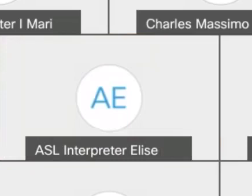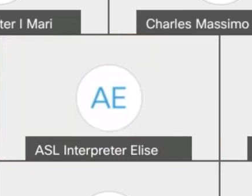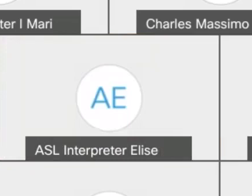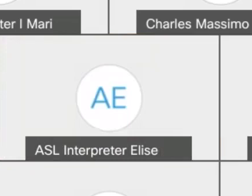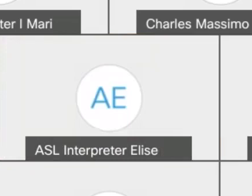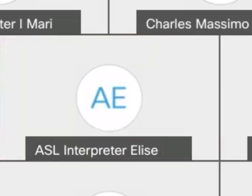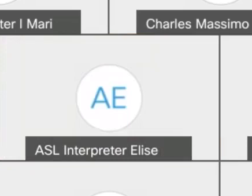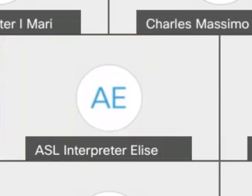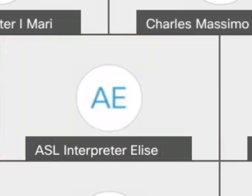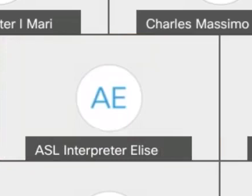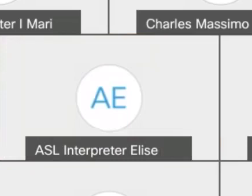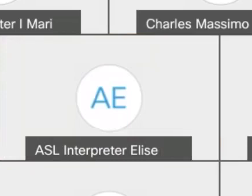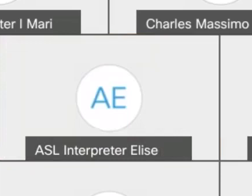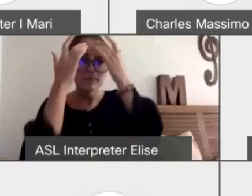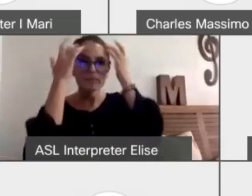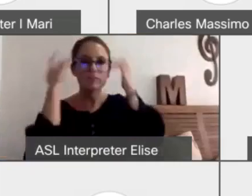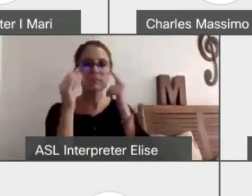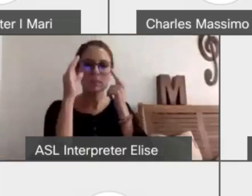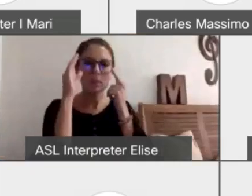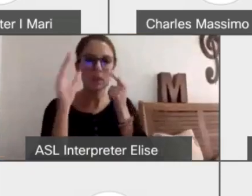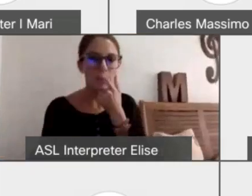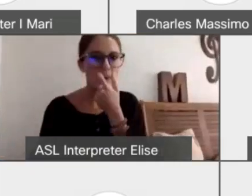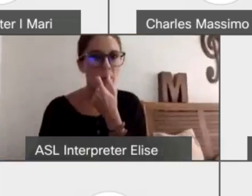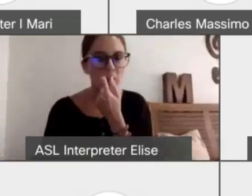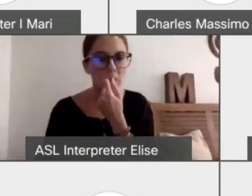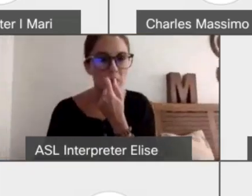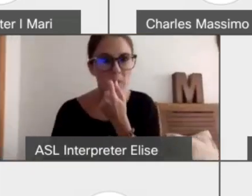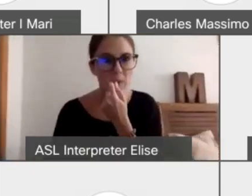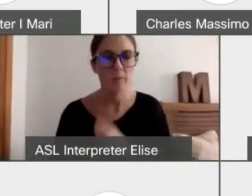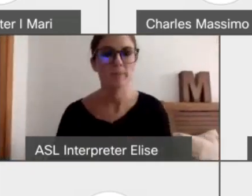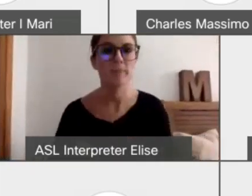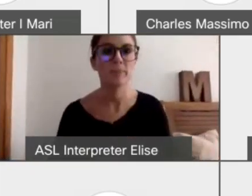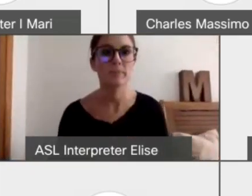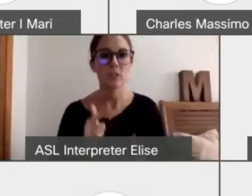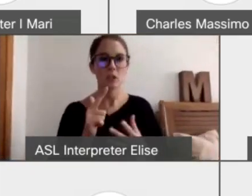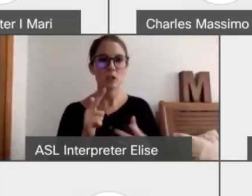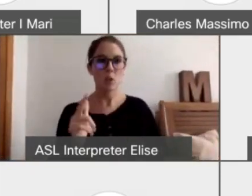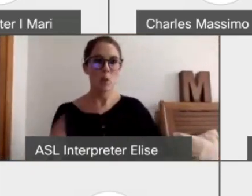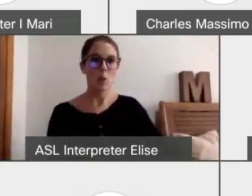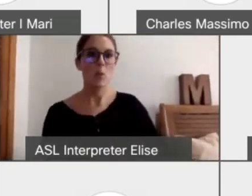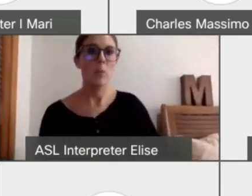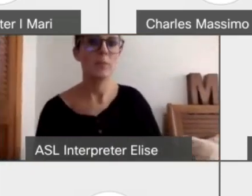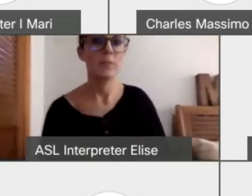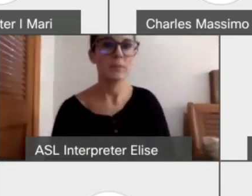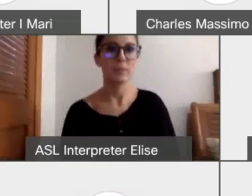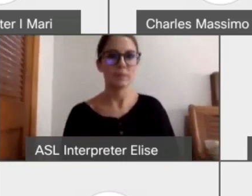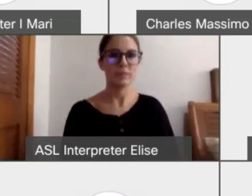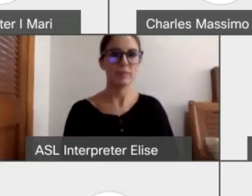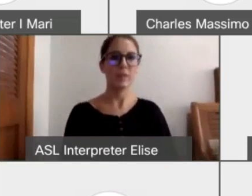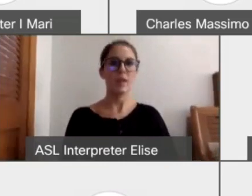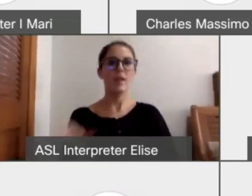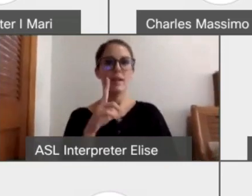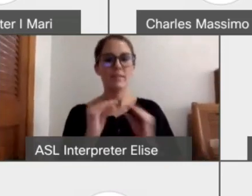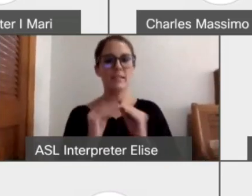really, really important for so many families. The other question I have, with some of those dollars, the reality is that because there's so